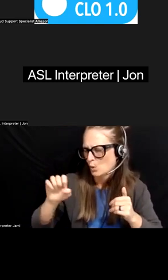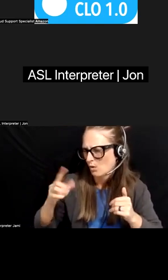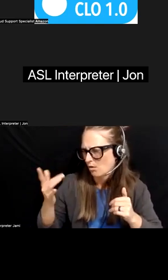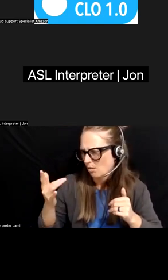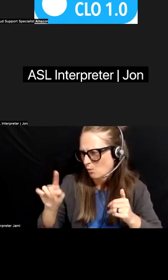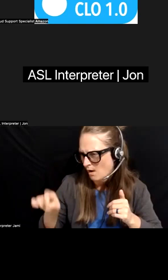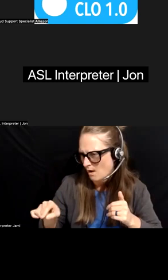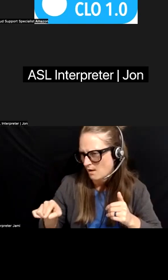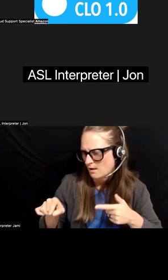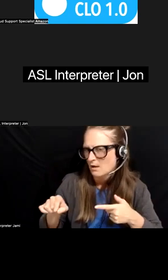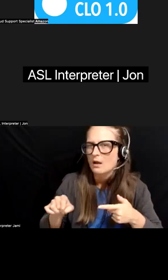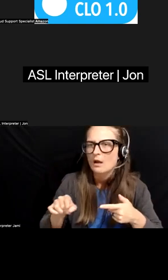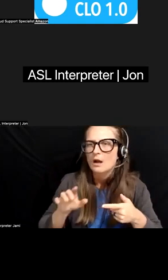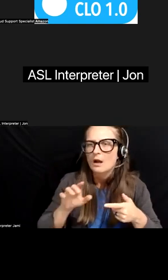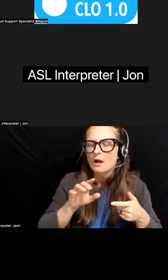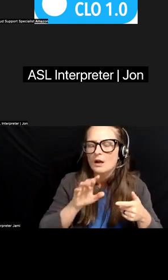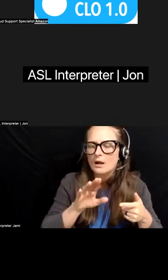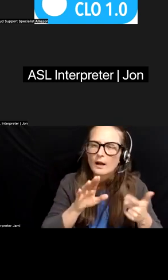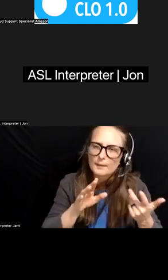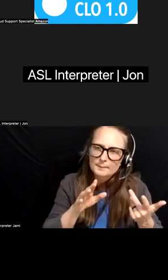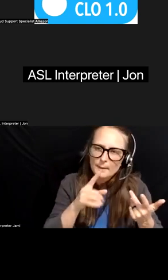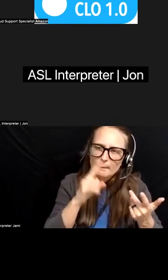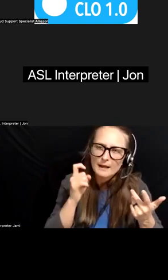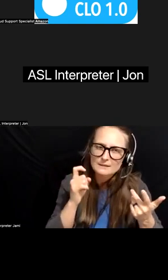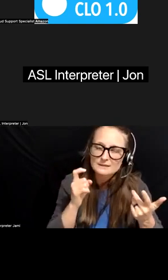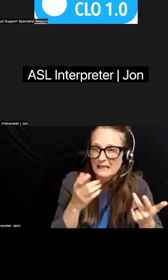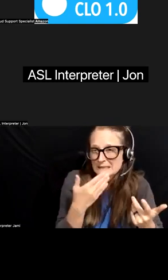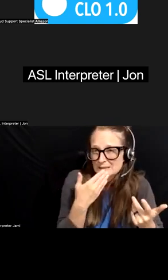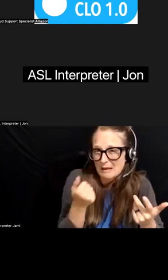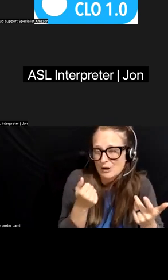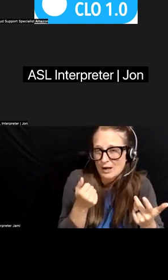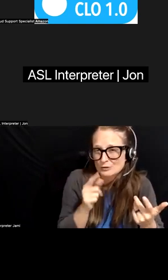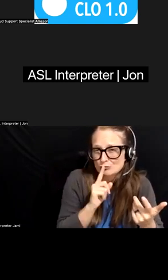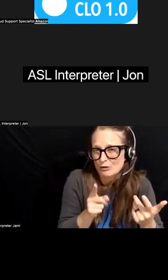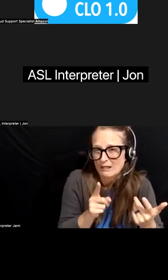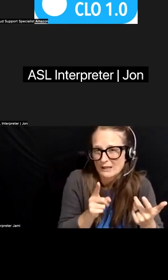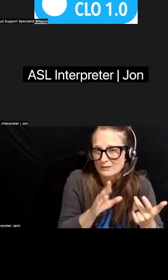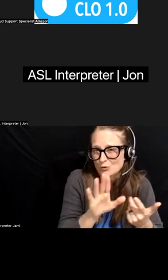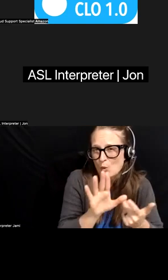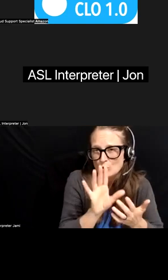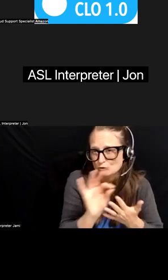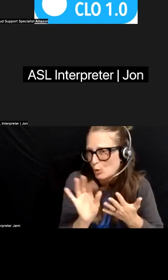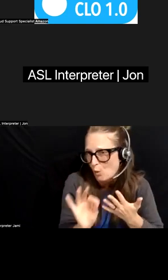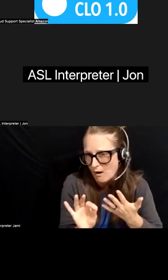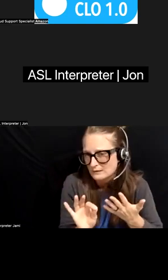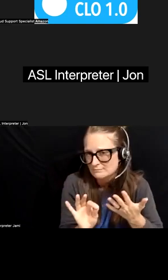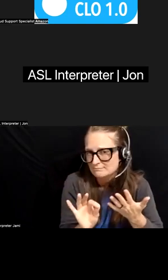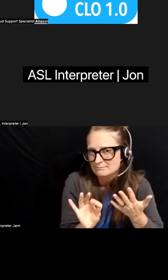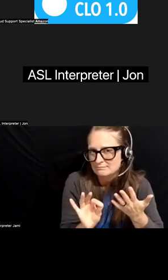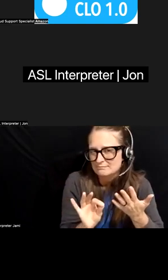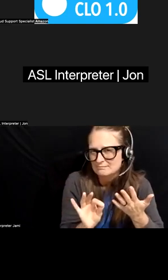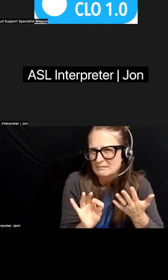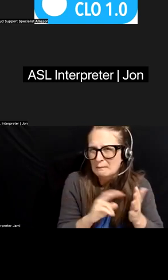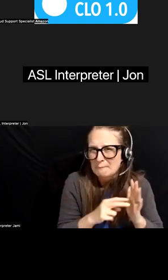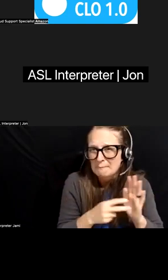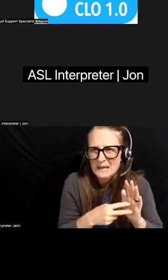it's better is, your choice, whichever choice of words you want to use. Nobody's saying one is better